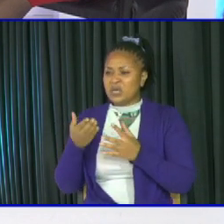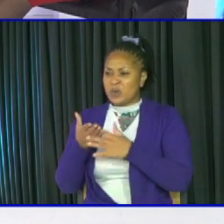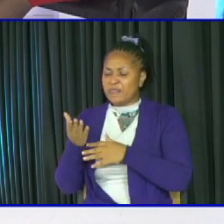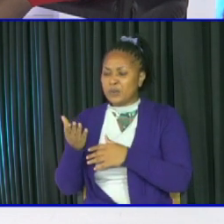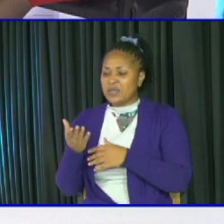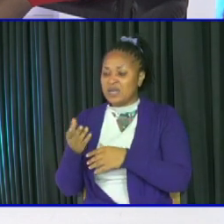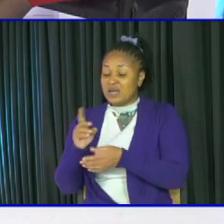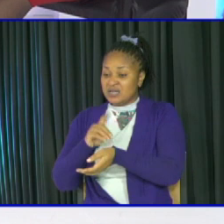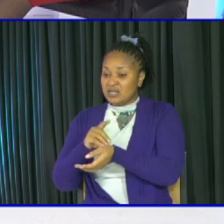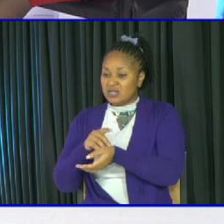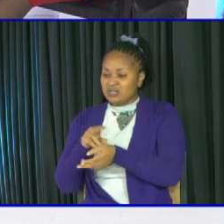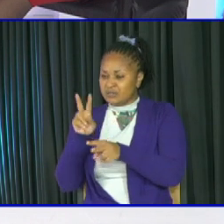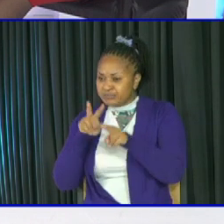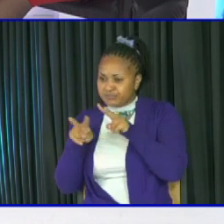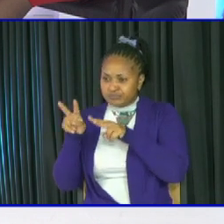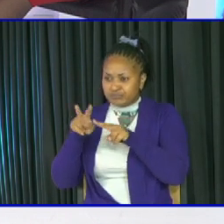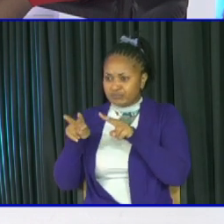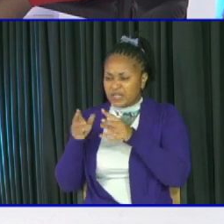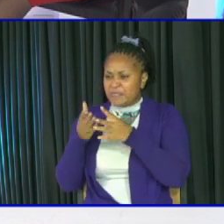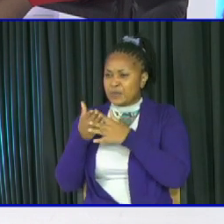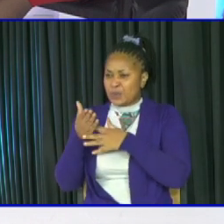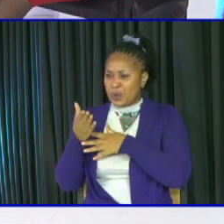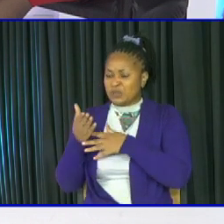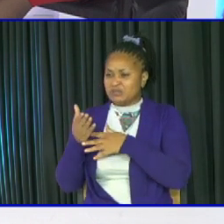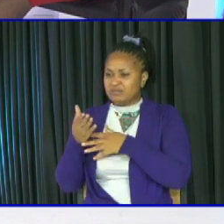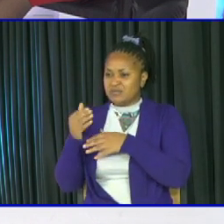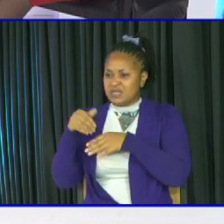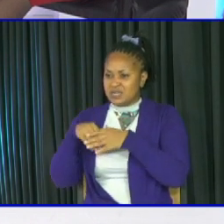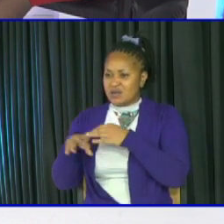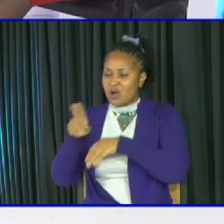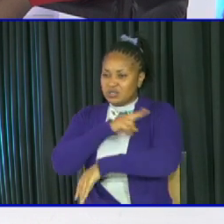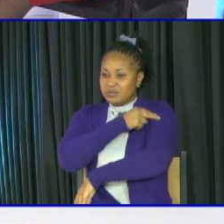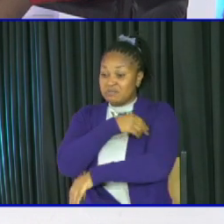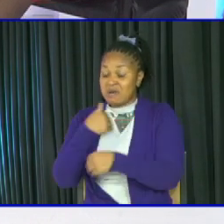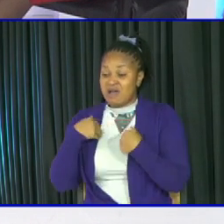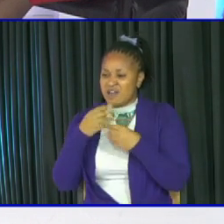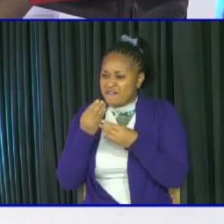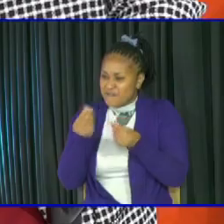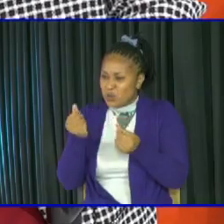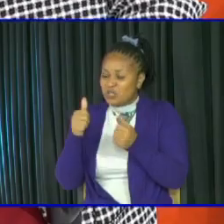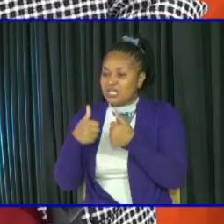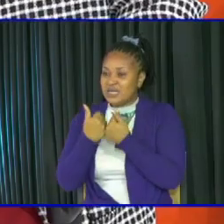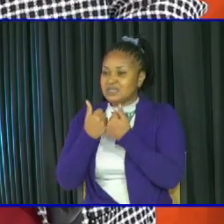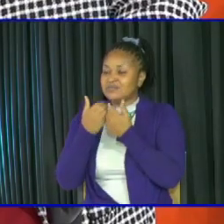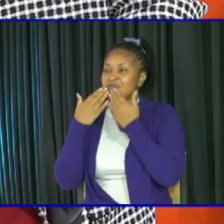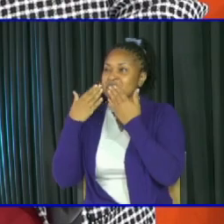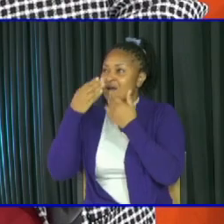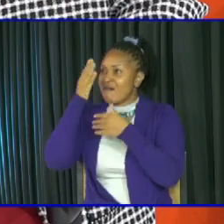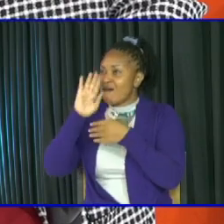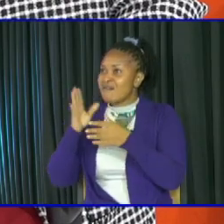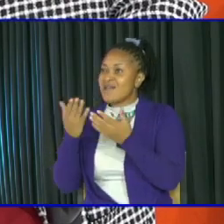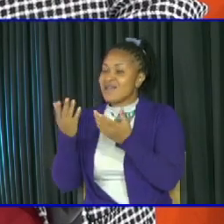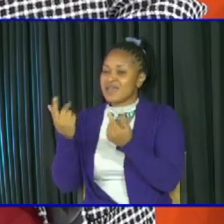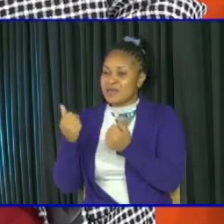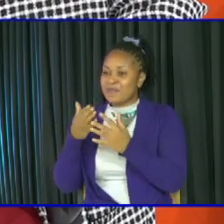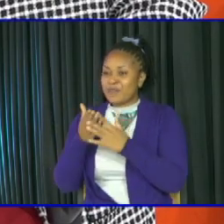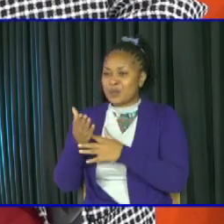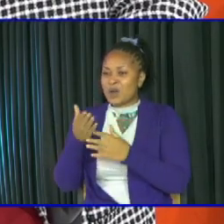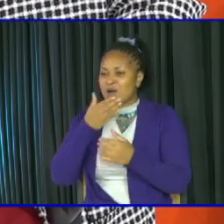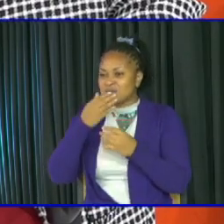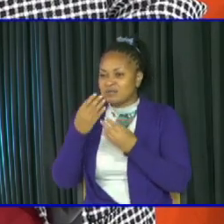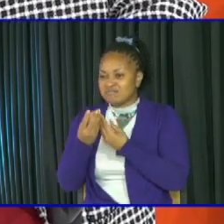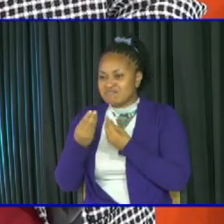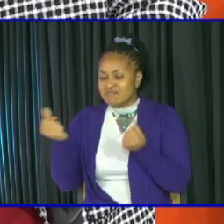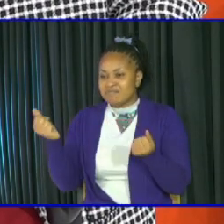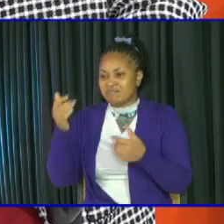through. And in fact, had a few challenges, but I give God thanks. I came through. And, you know, I sort of did say that I'd draw